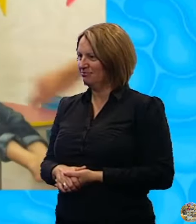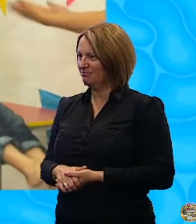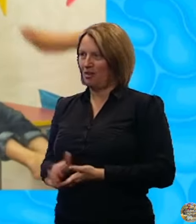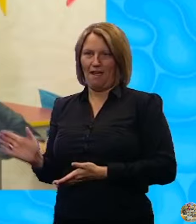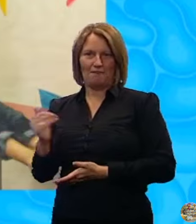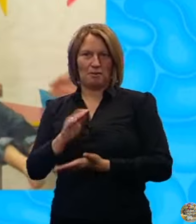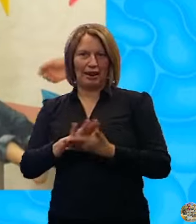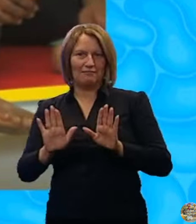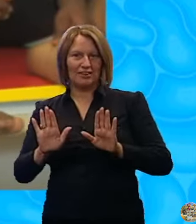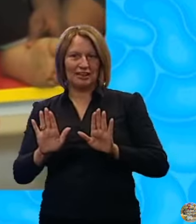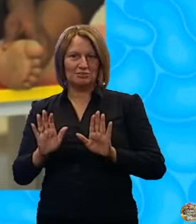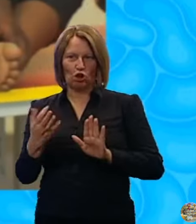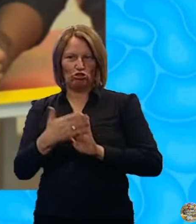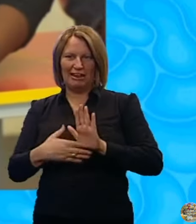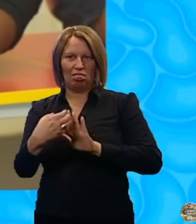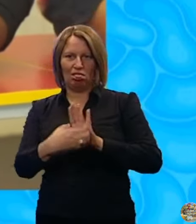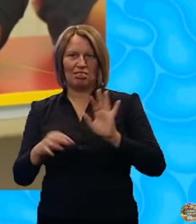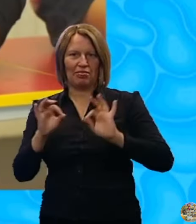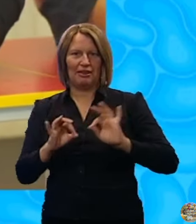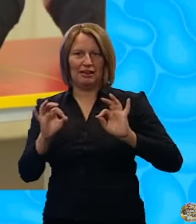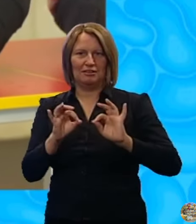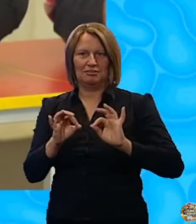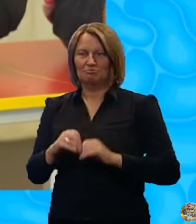And everyone has clean feet.